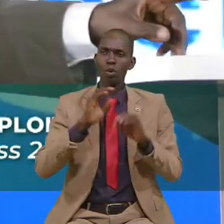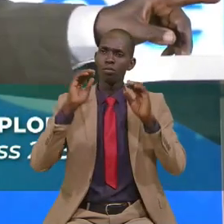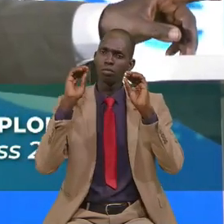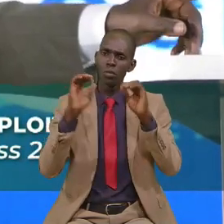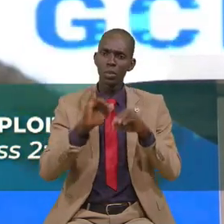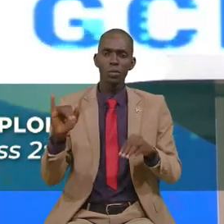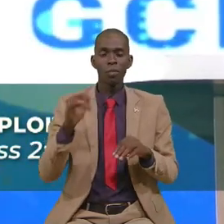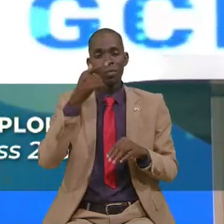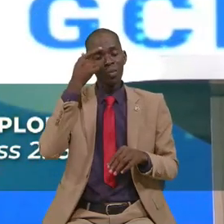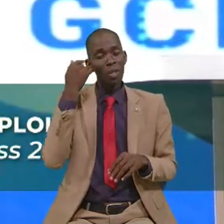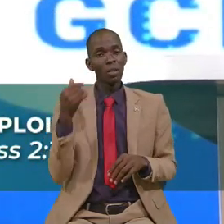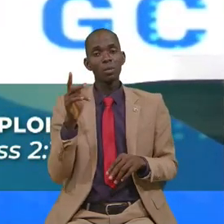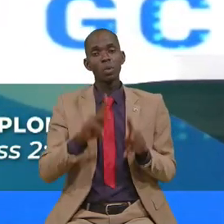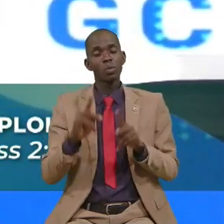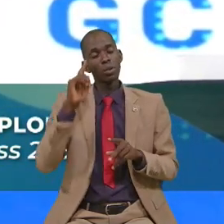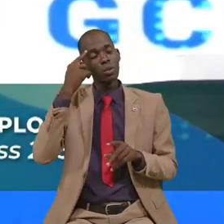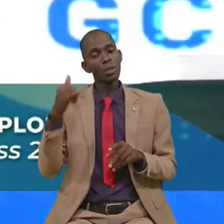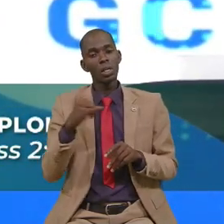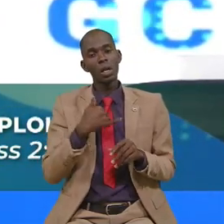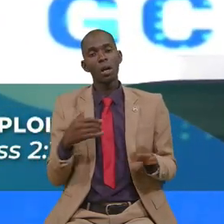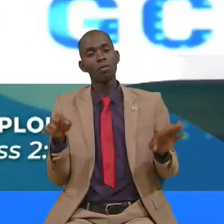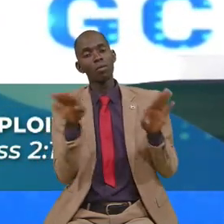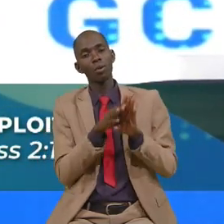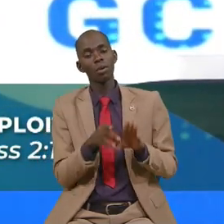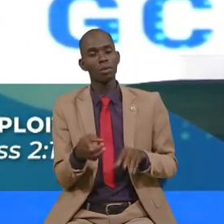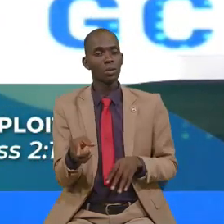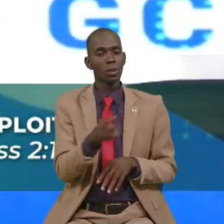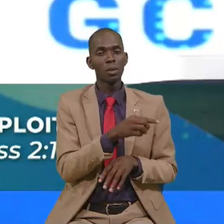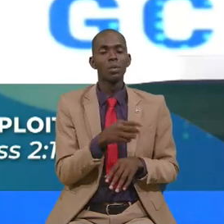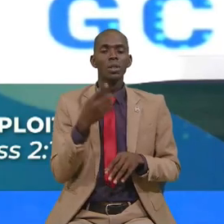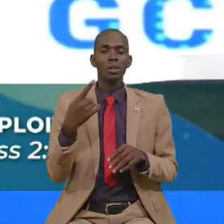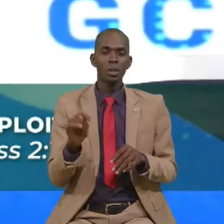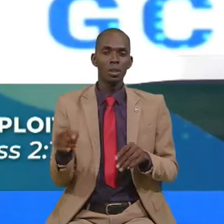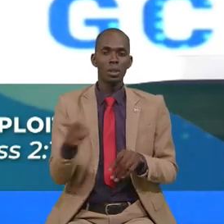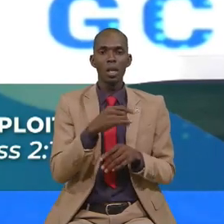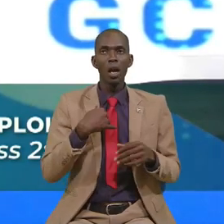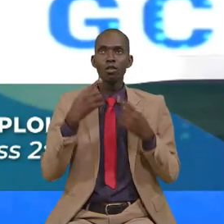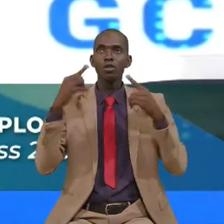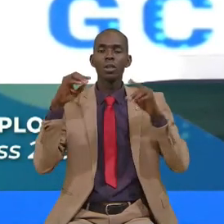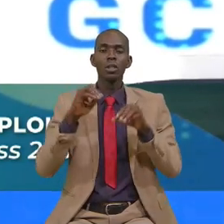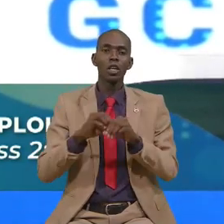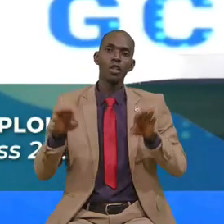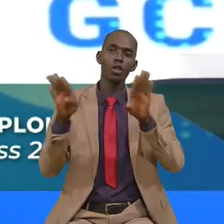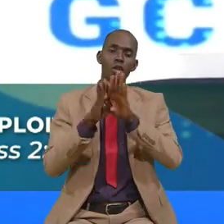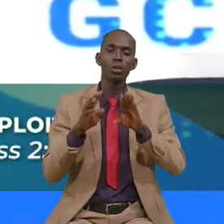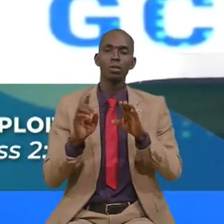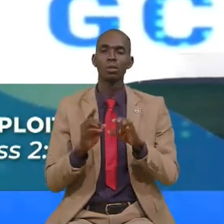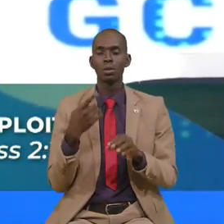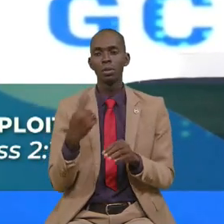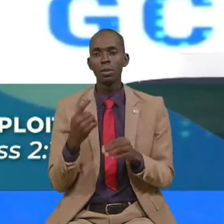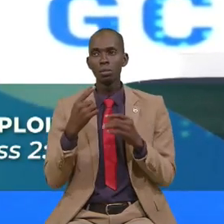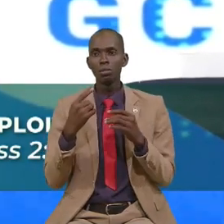they lock them up, they lock up the gospel, they lock up the anointing, they lock up the healing